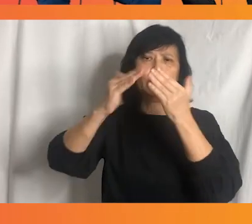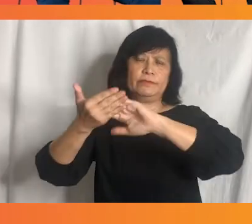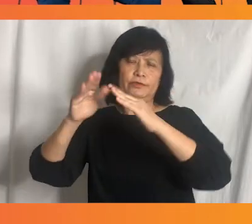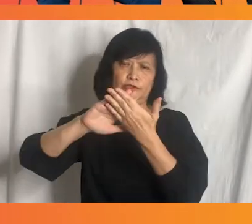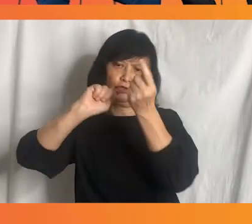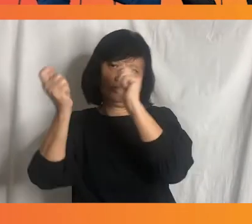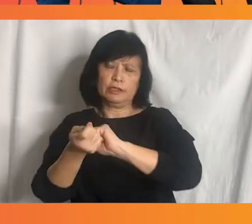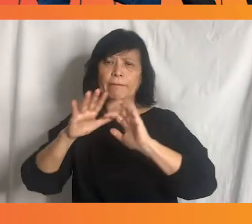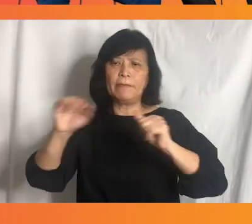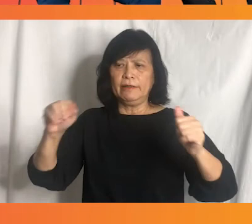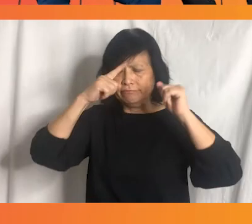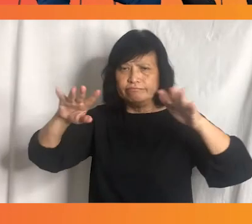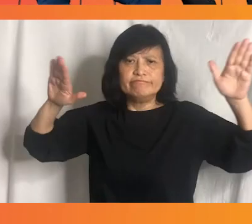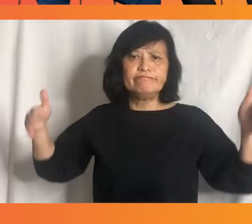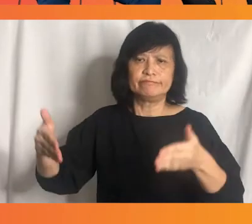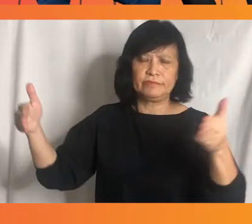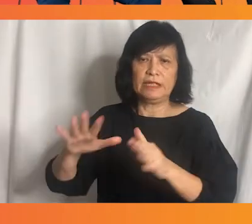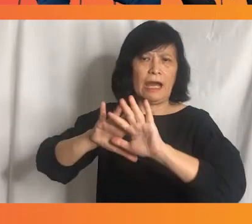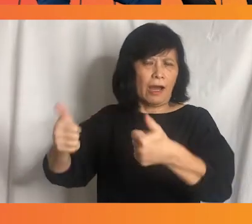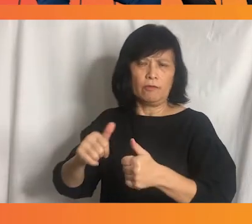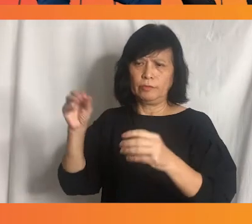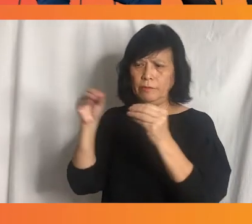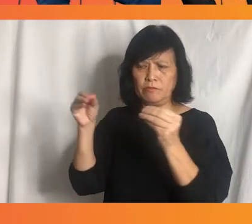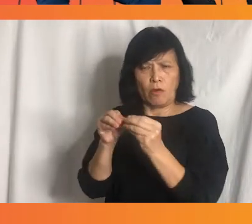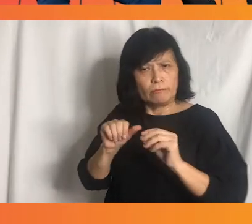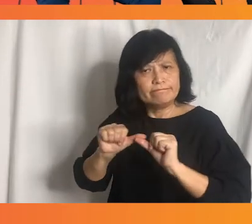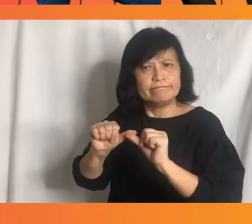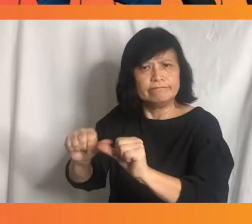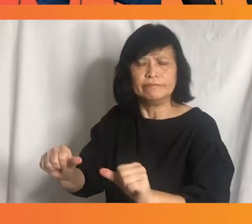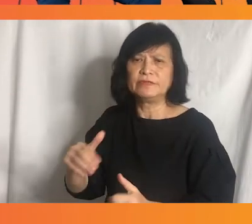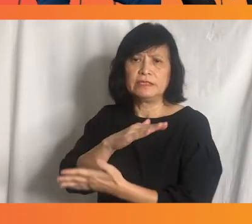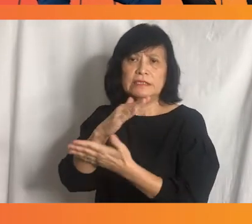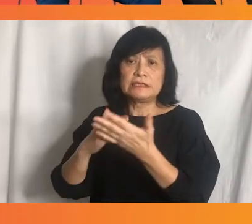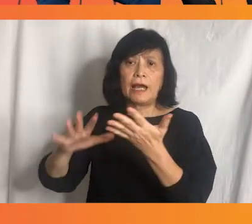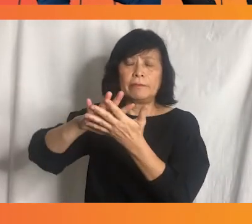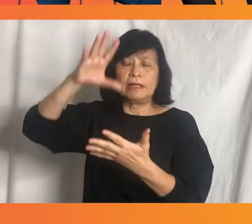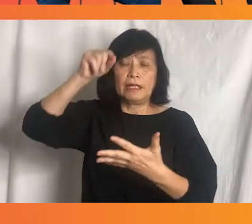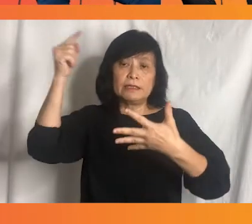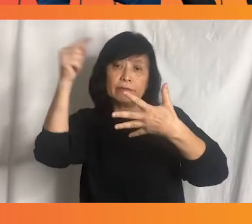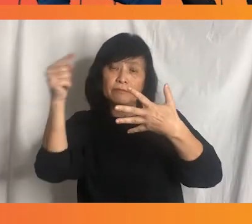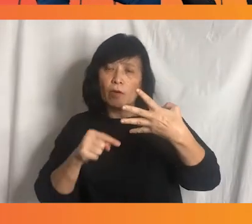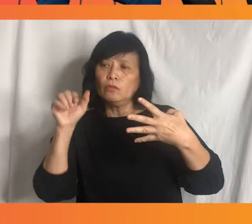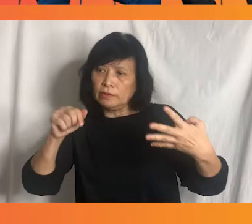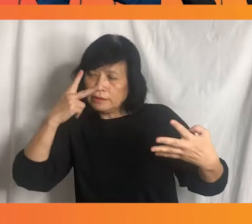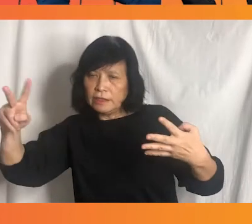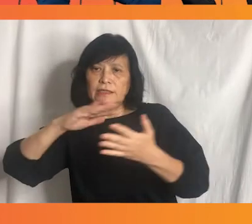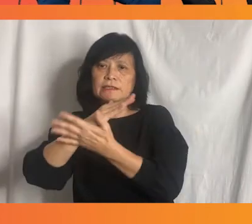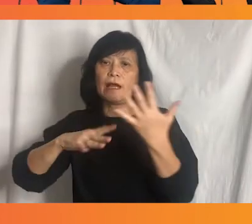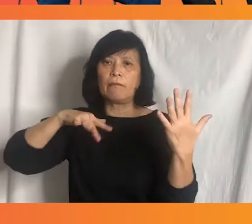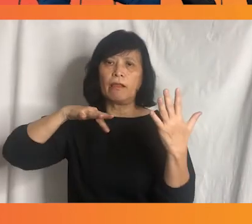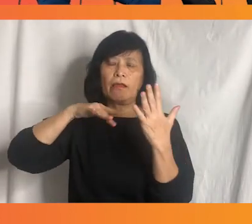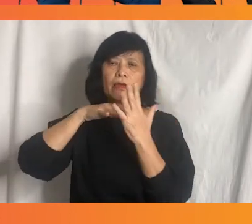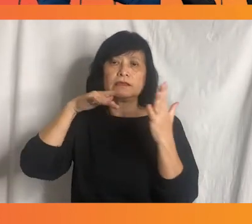change. Because it really requires us to be more concerted. Now, some learning points we can glean from studies looking at physical activity